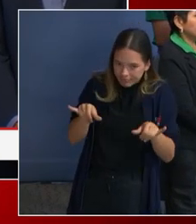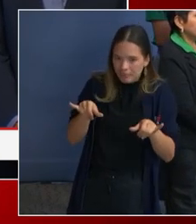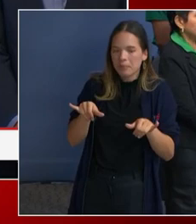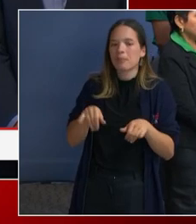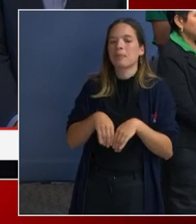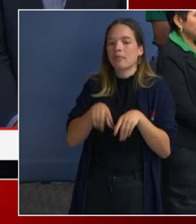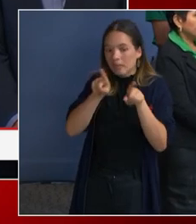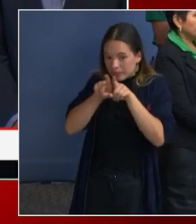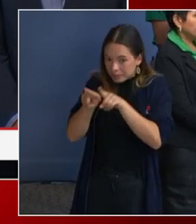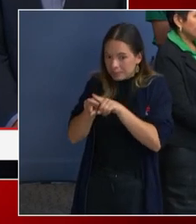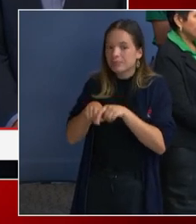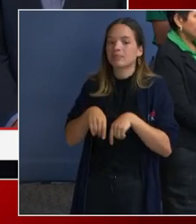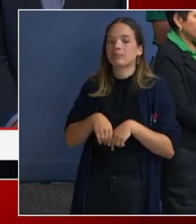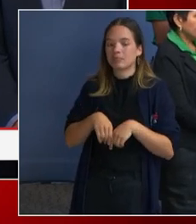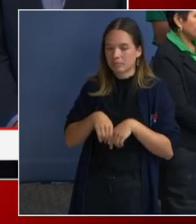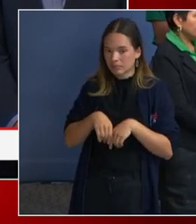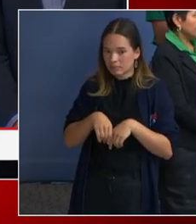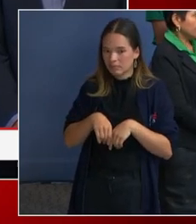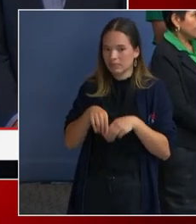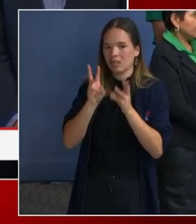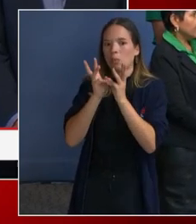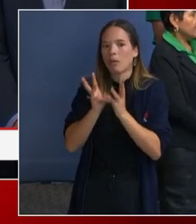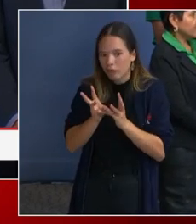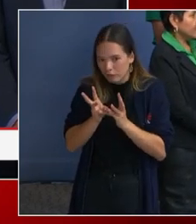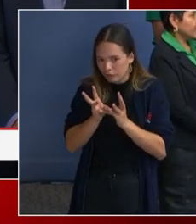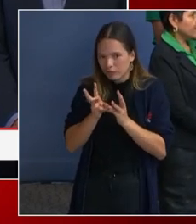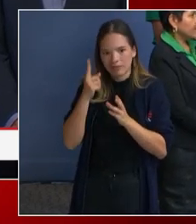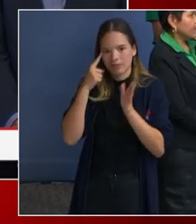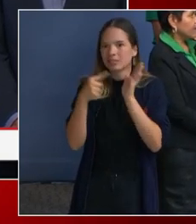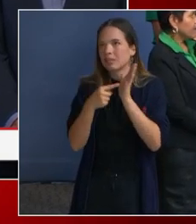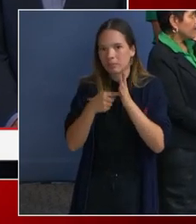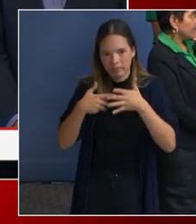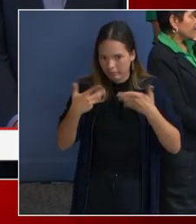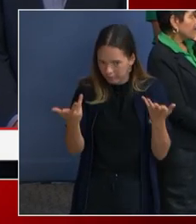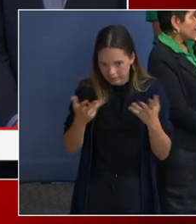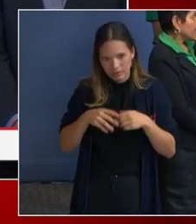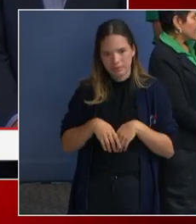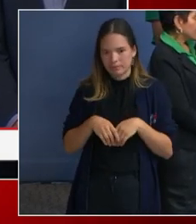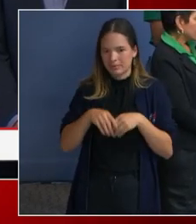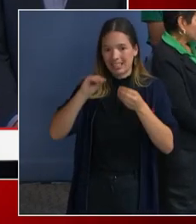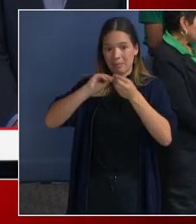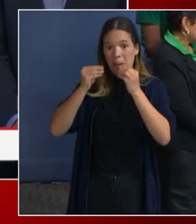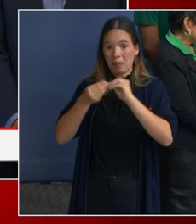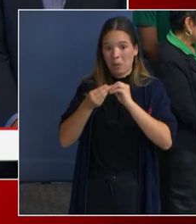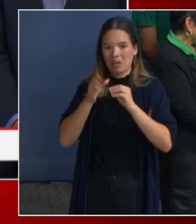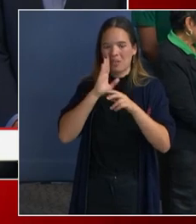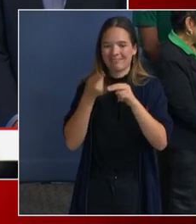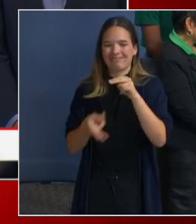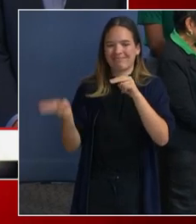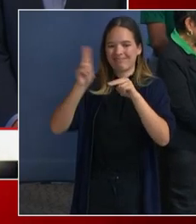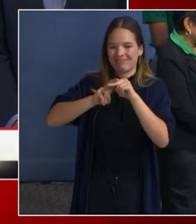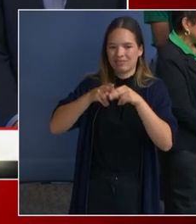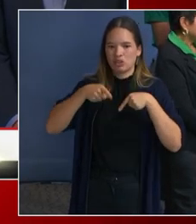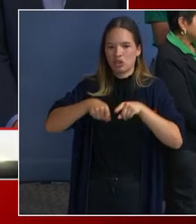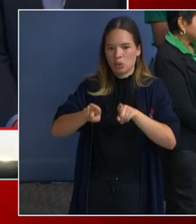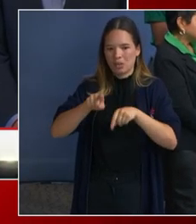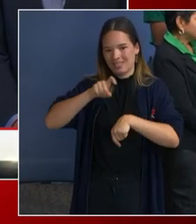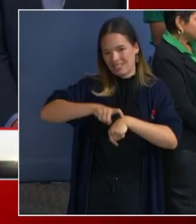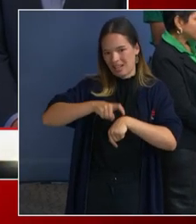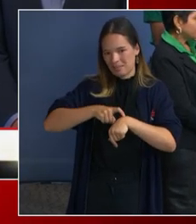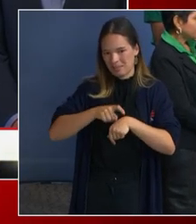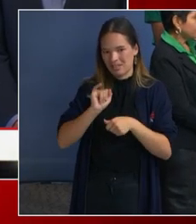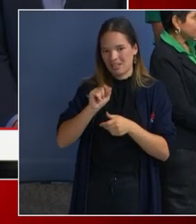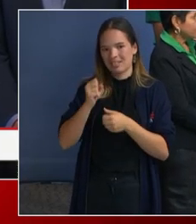as just weather, for example, that numbers increase during this time of year.